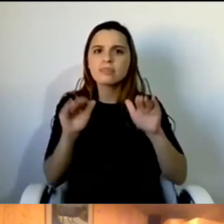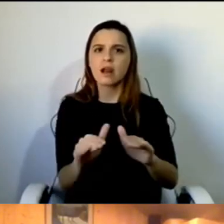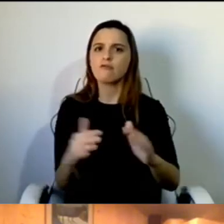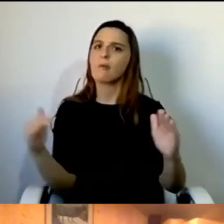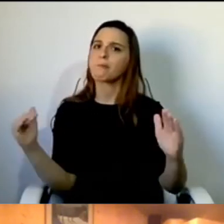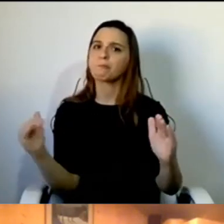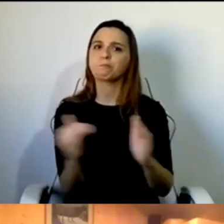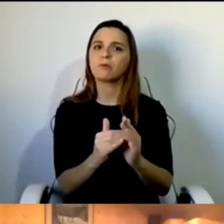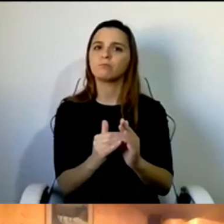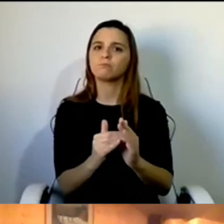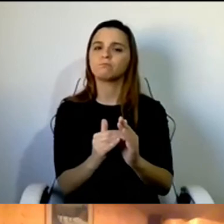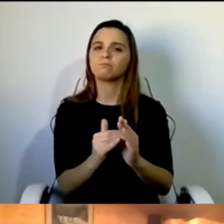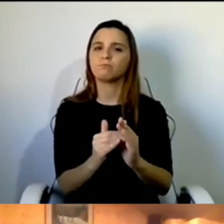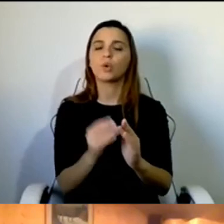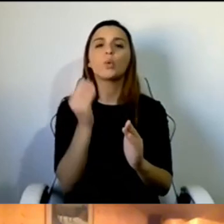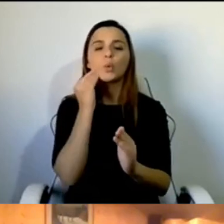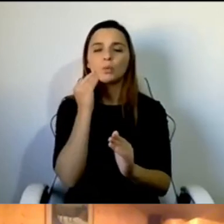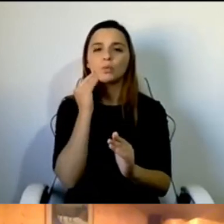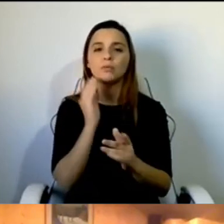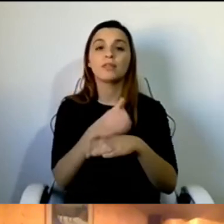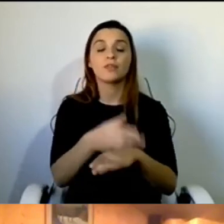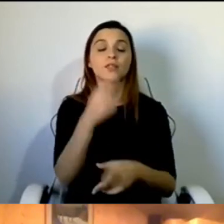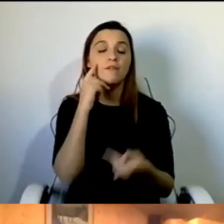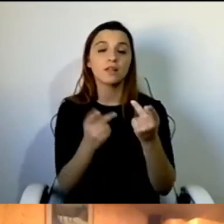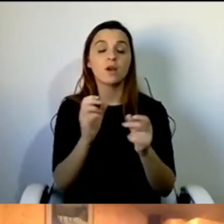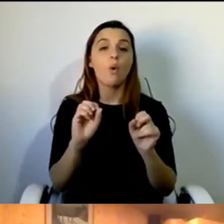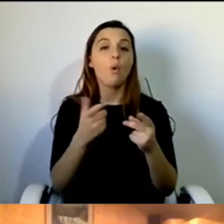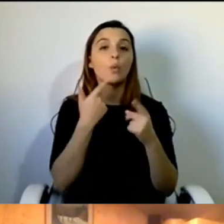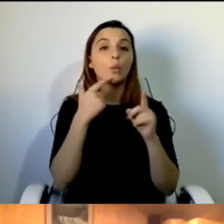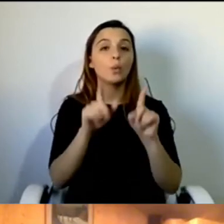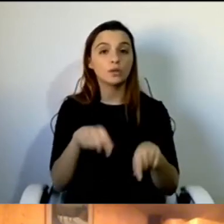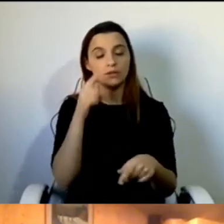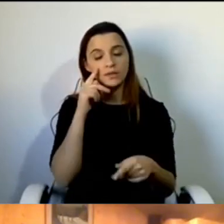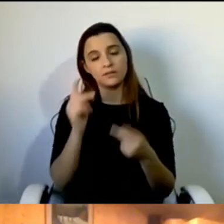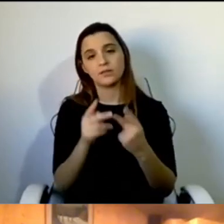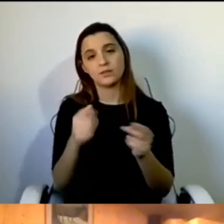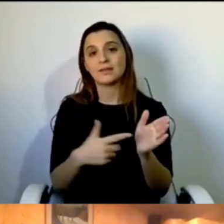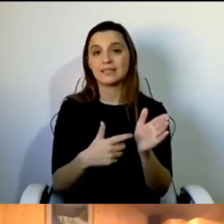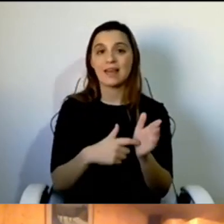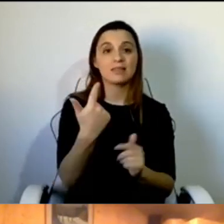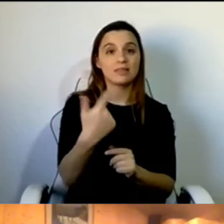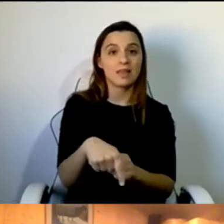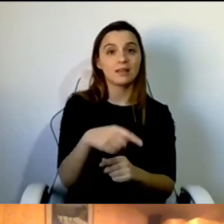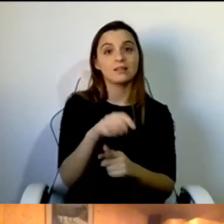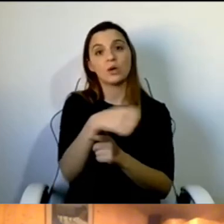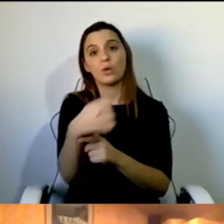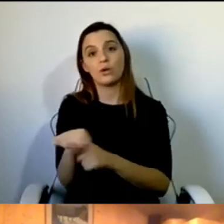1st of April, 2018. If they open the floodgates and start reassessing